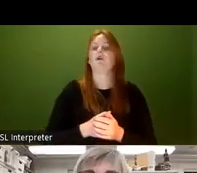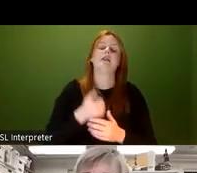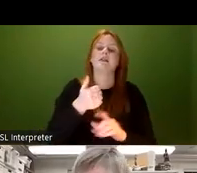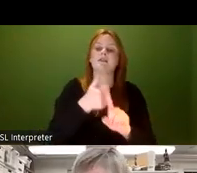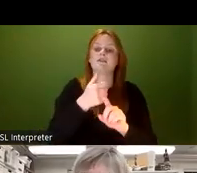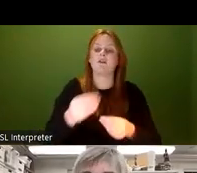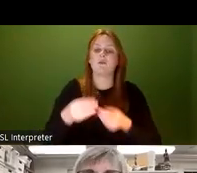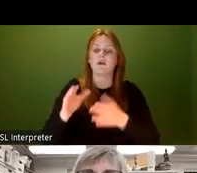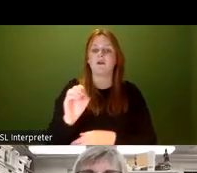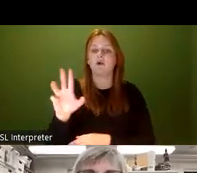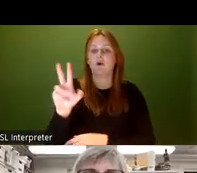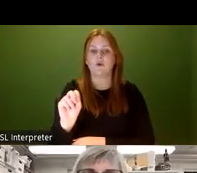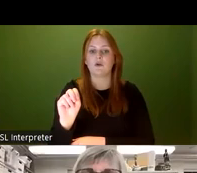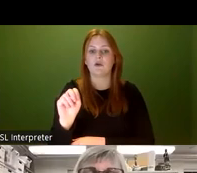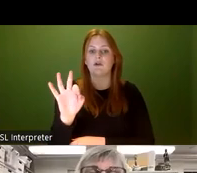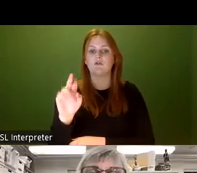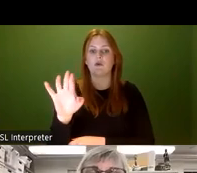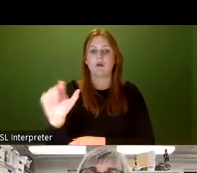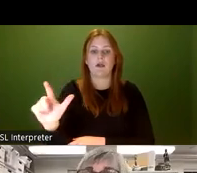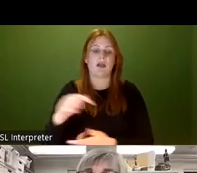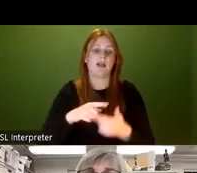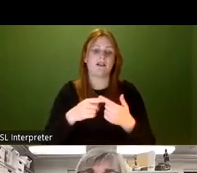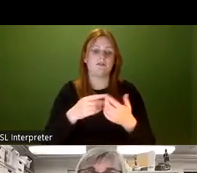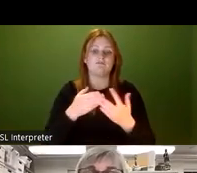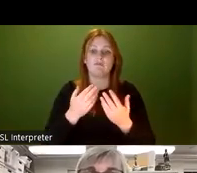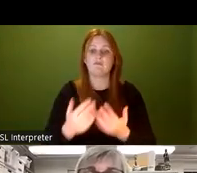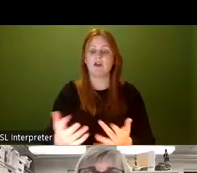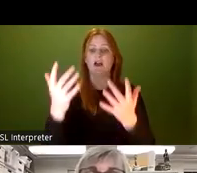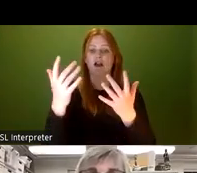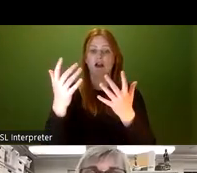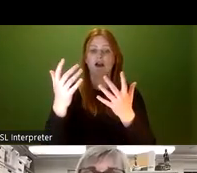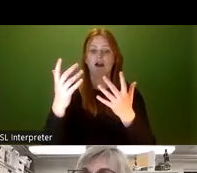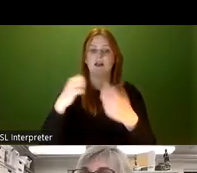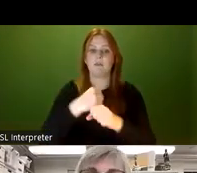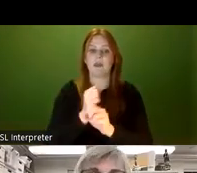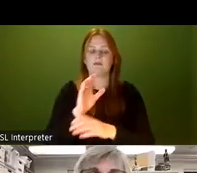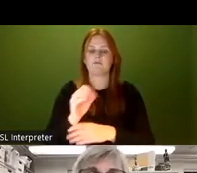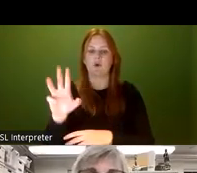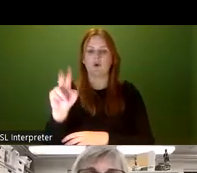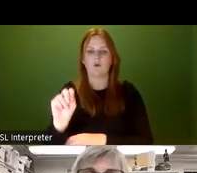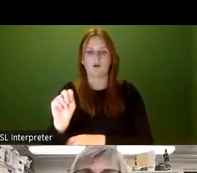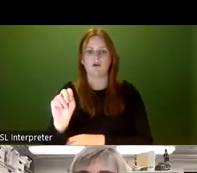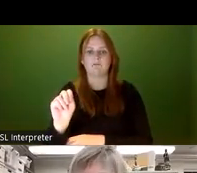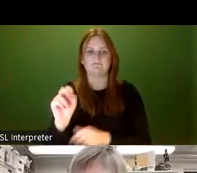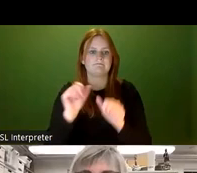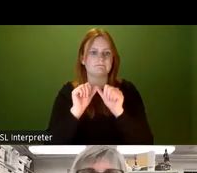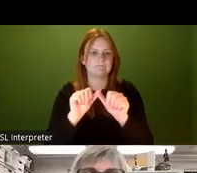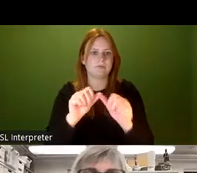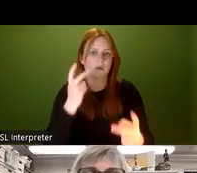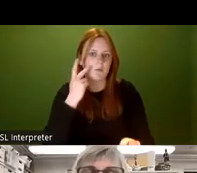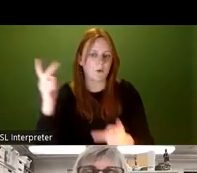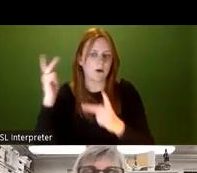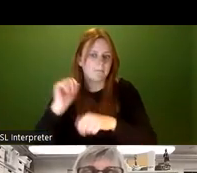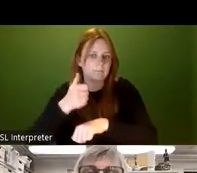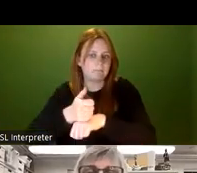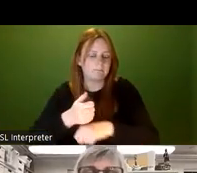the fire, of course, they do create their own permanent memorials. So